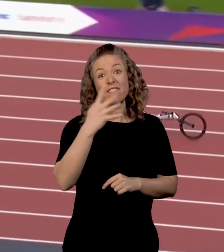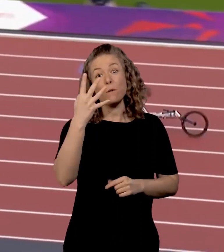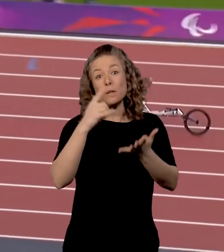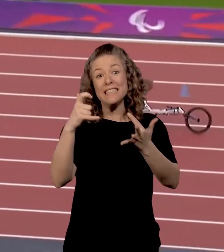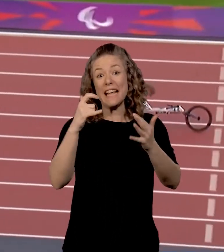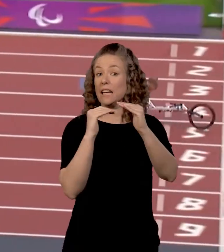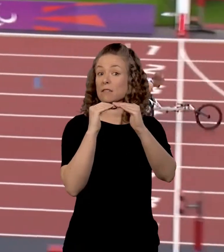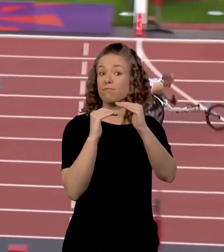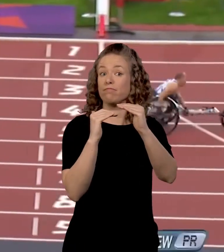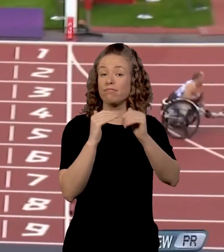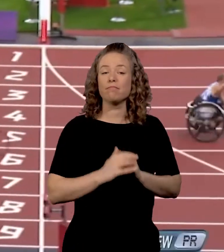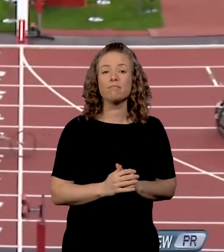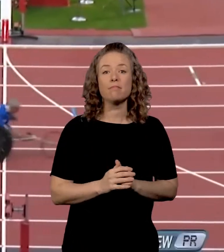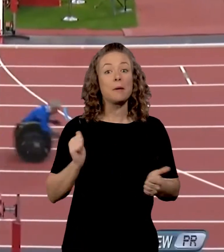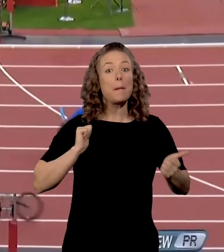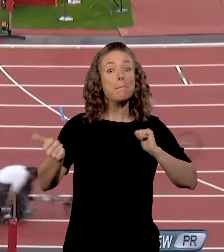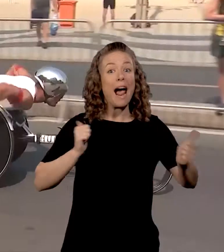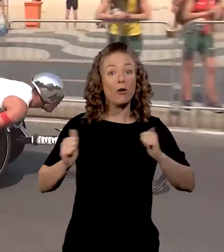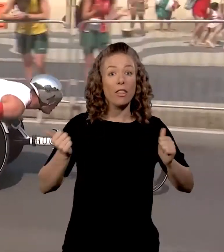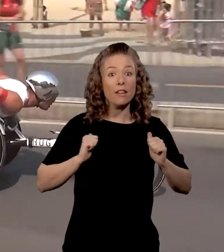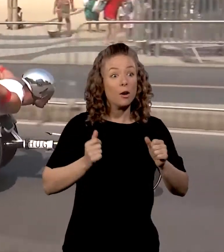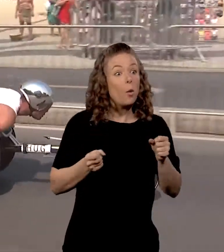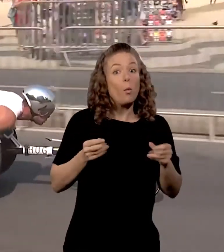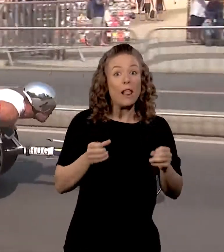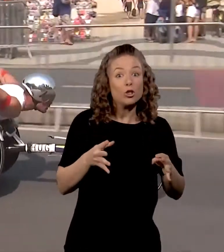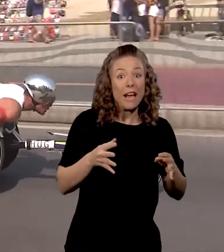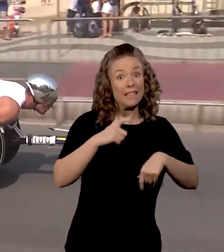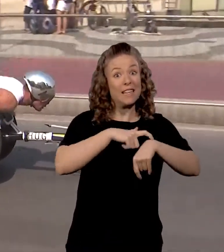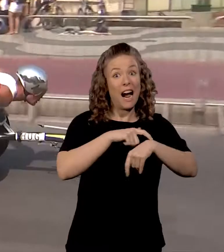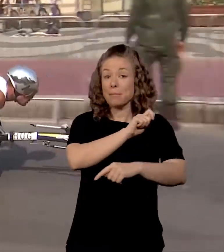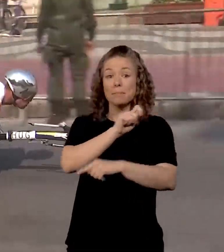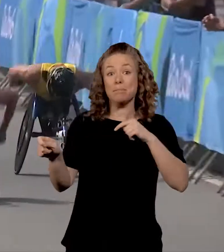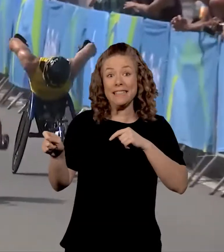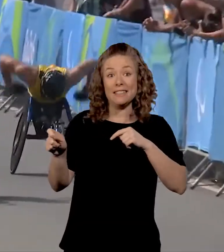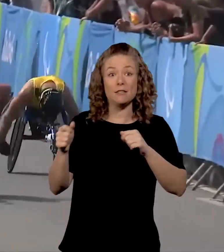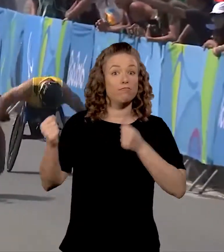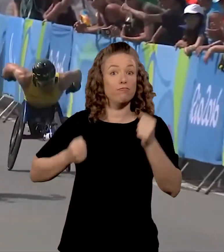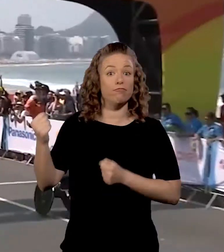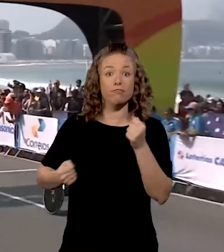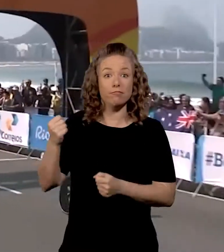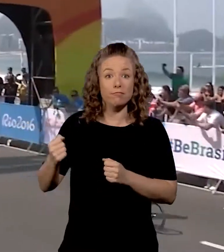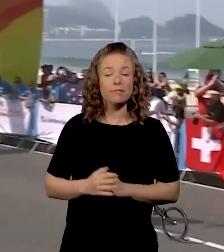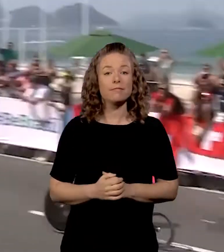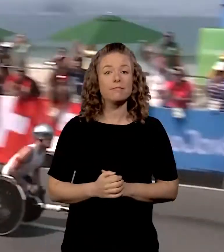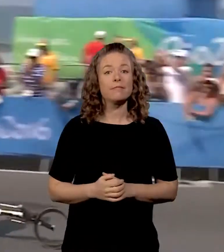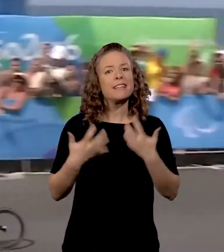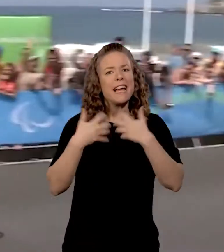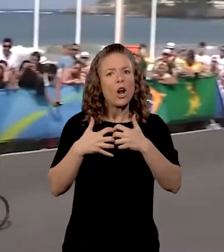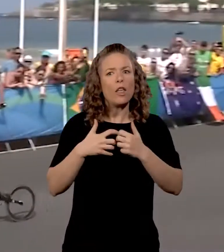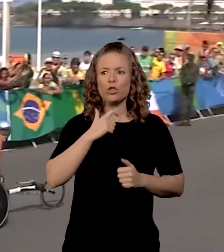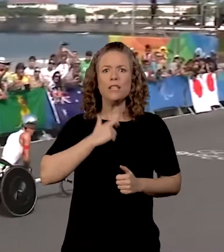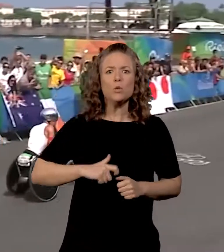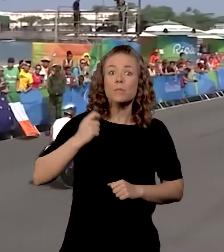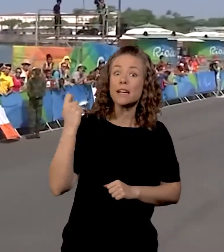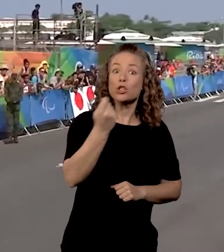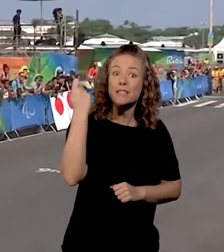now be completed in less than 14 seconds. Marathons are now completed faster by wheelchair athletes than athletes running the